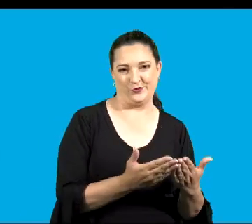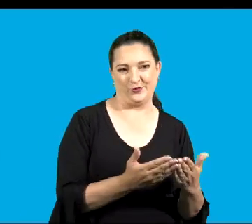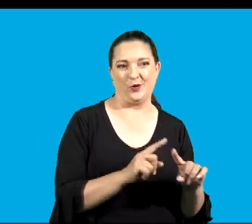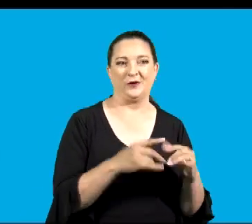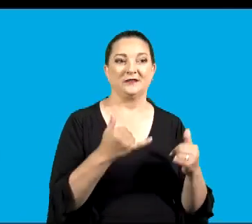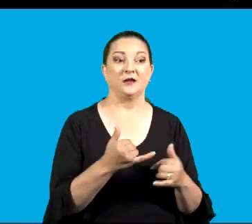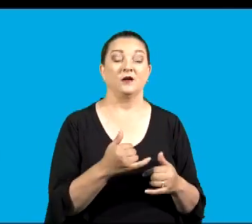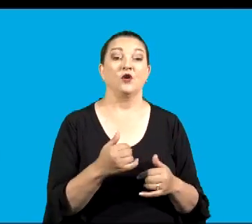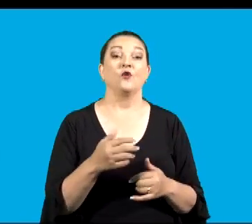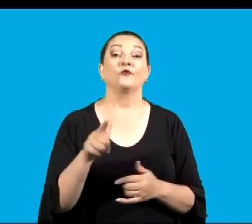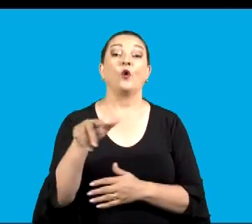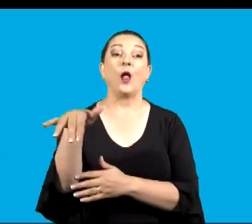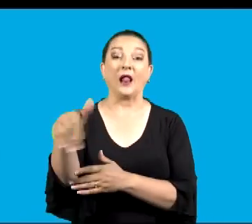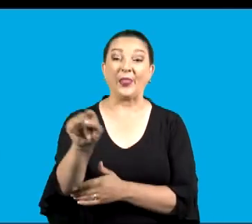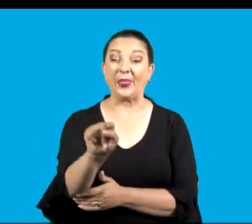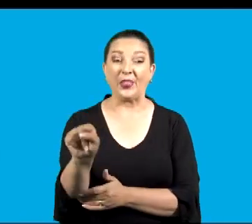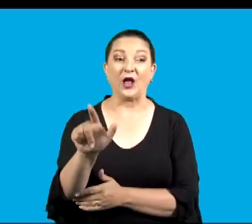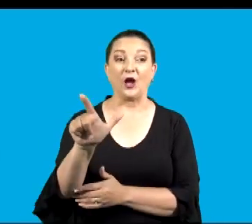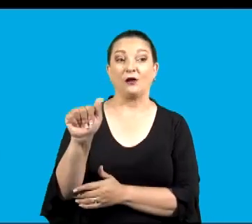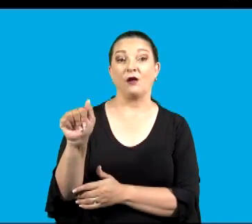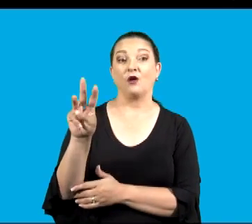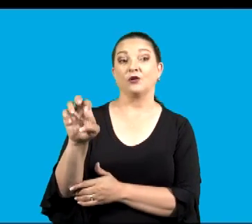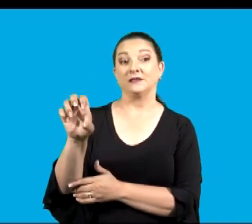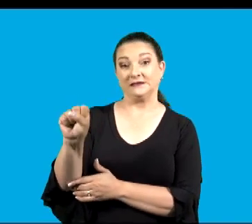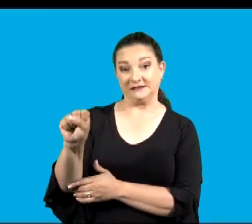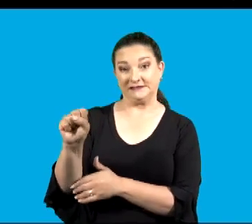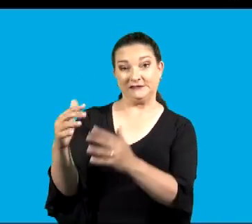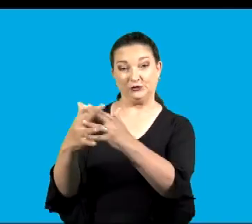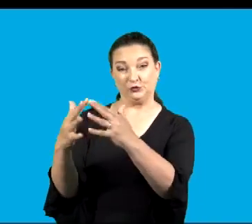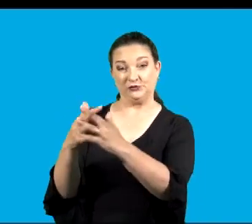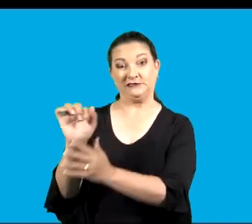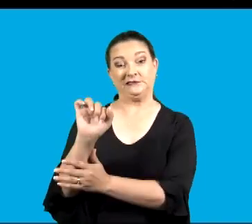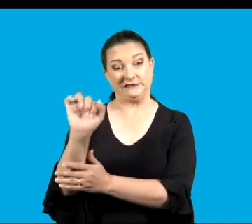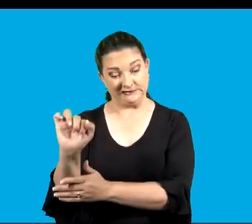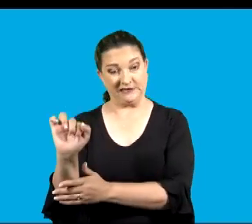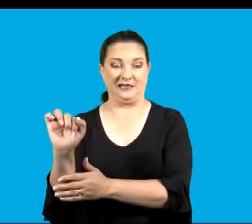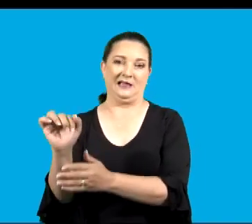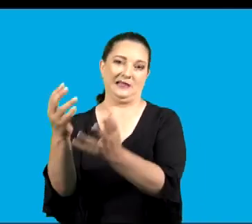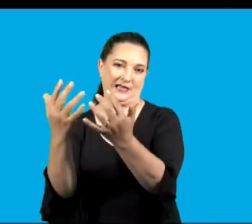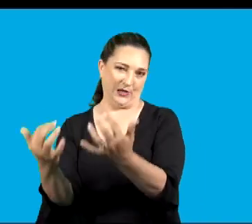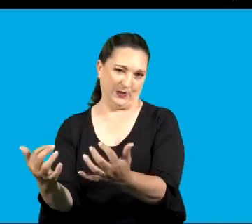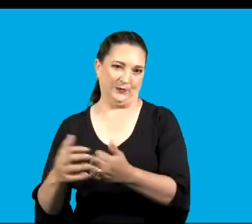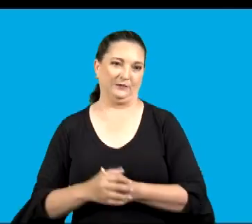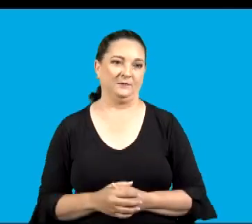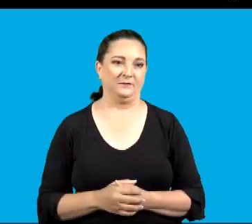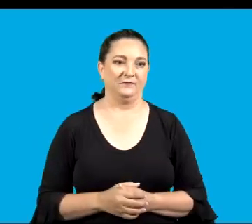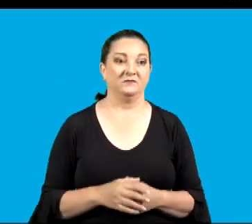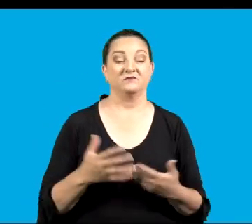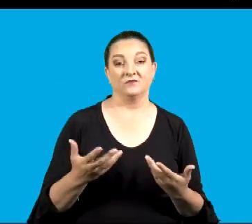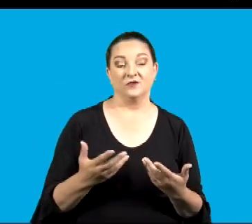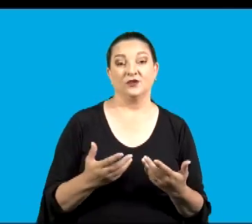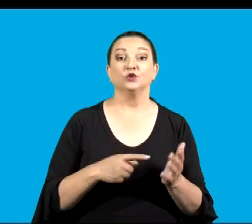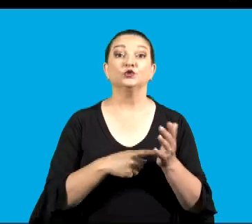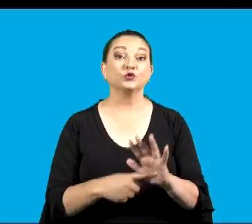account received from Lewis Wholesalers to take into account the differences identified. Indicate with a